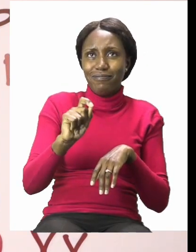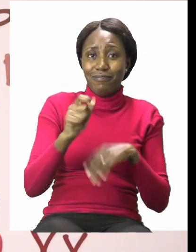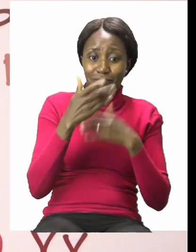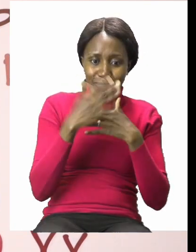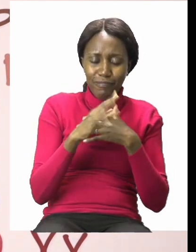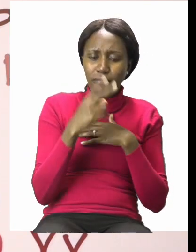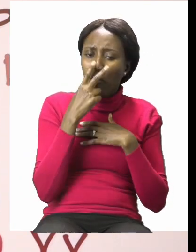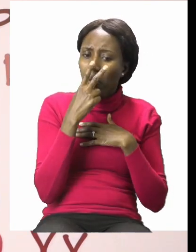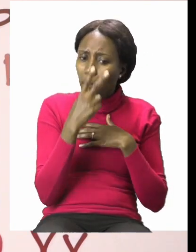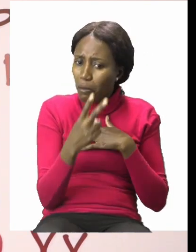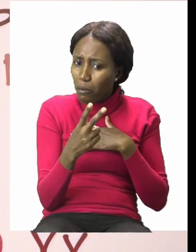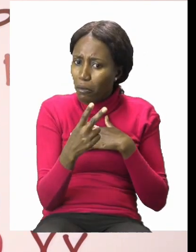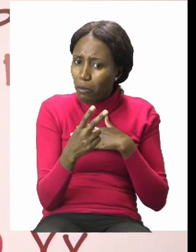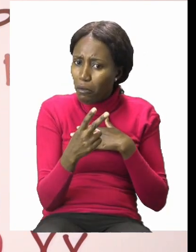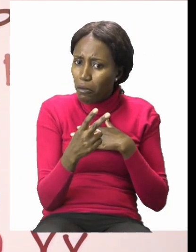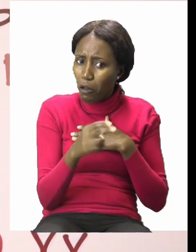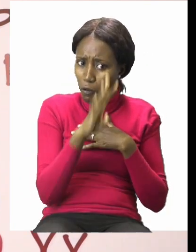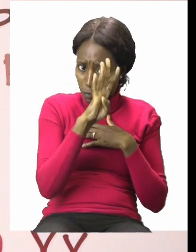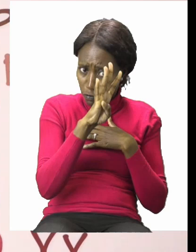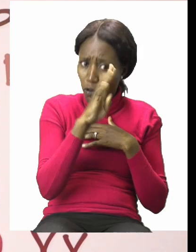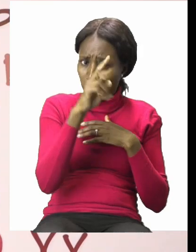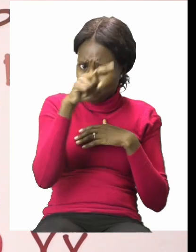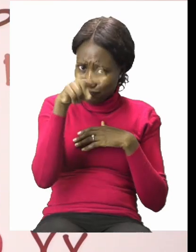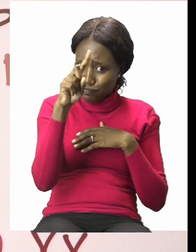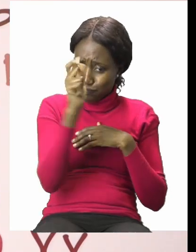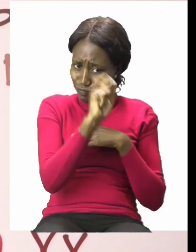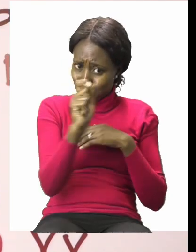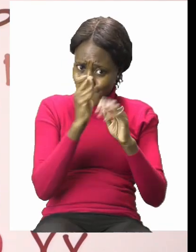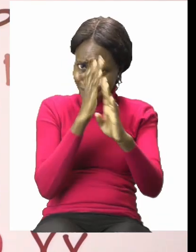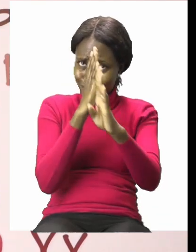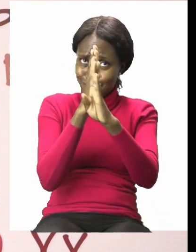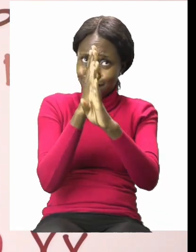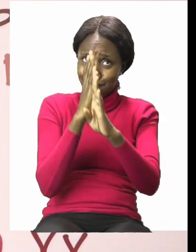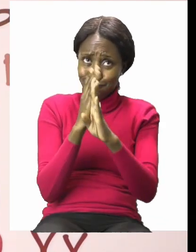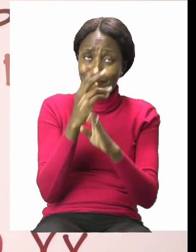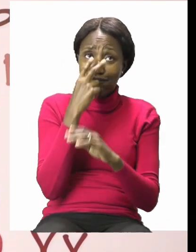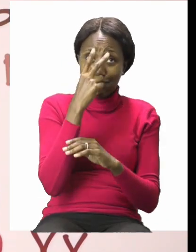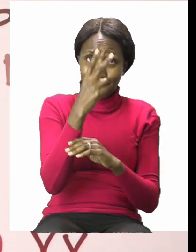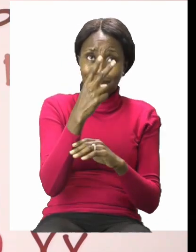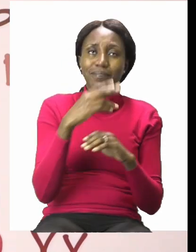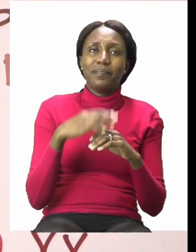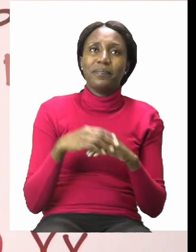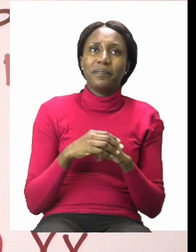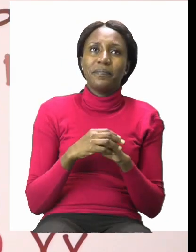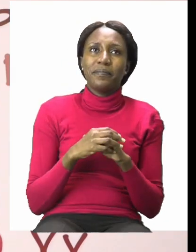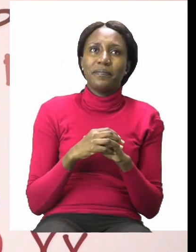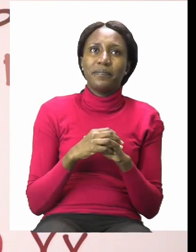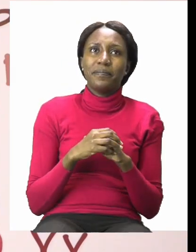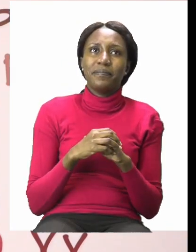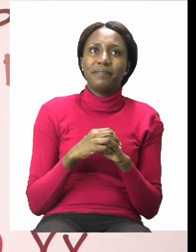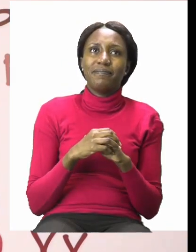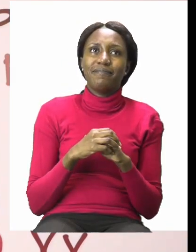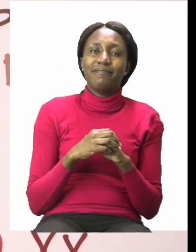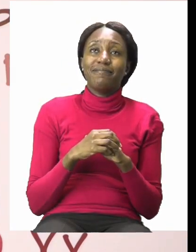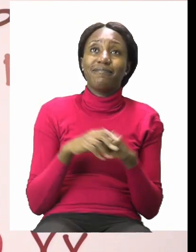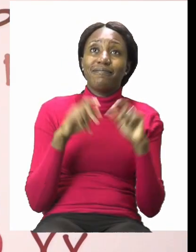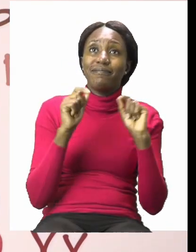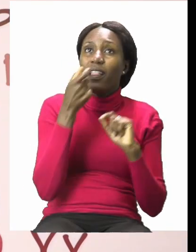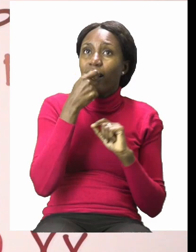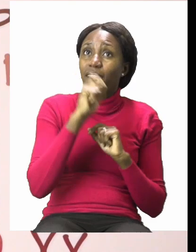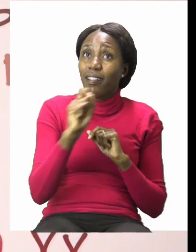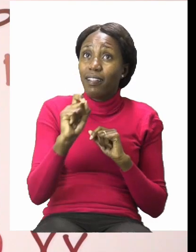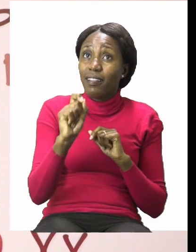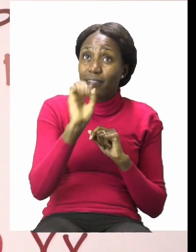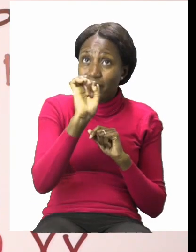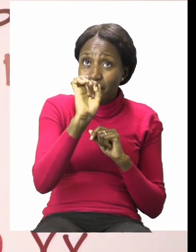and see where you need to correct. So let's try again. We're going to now do it with our pencil or